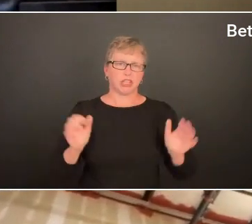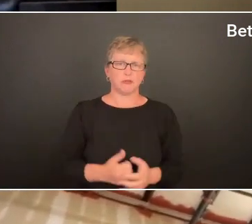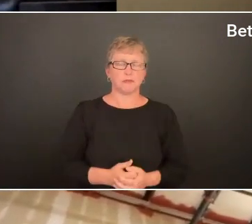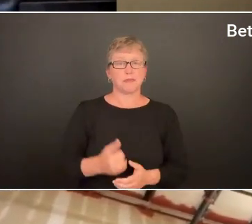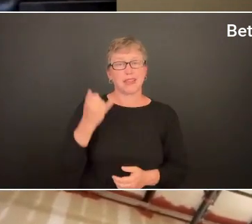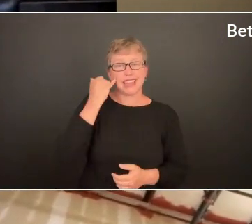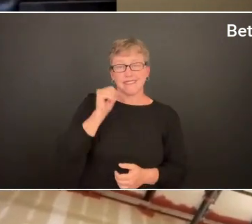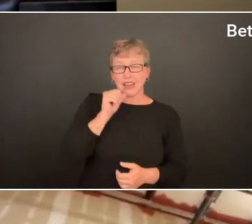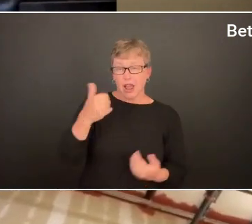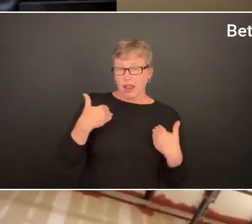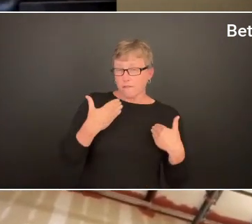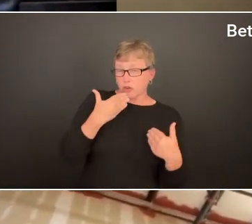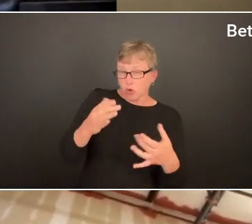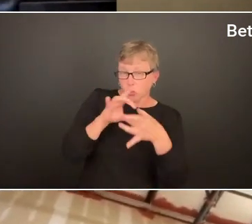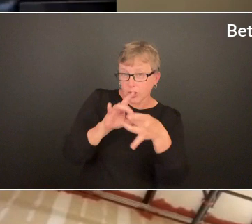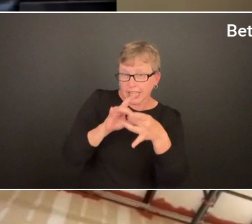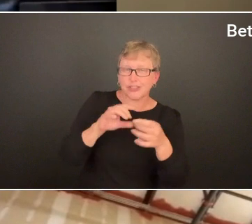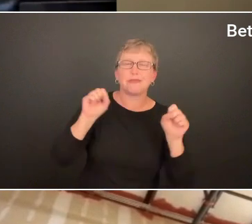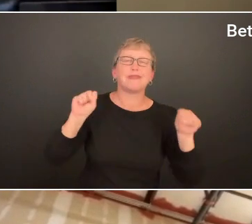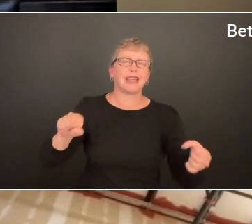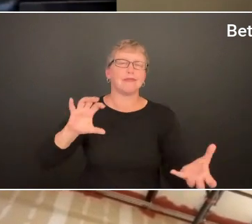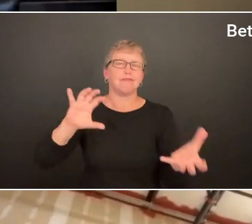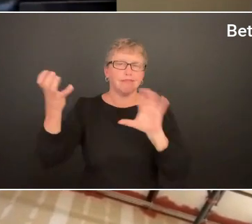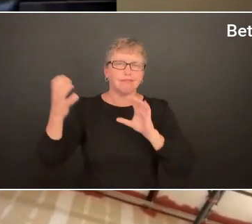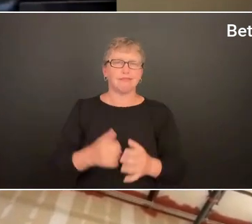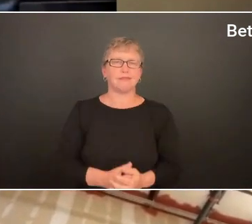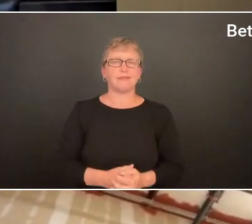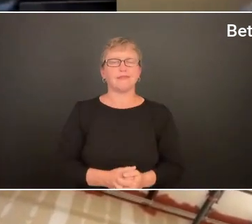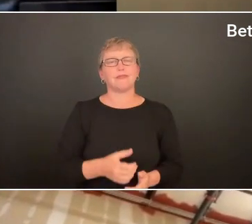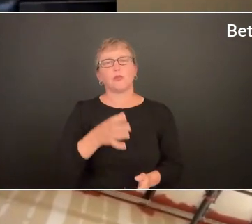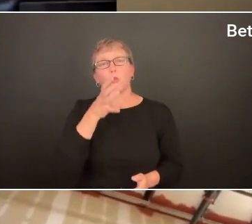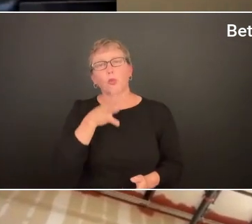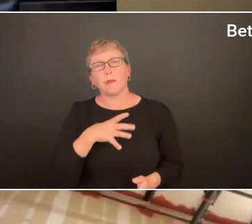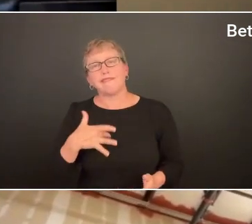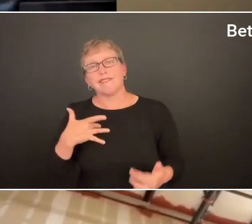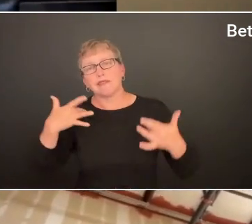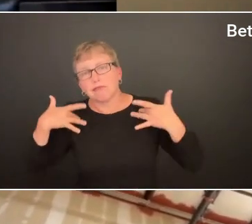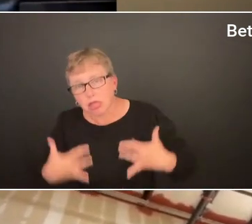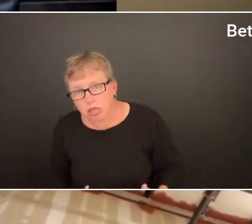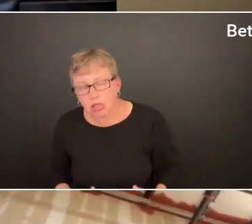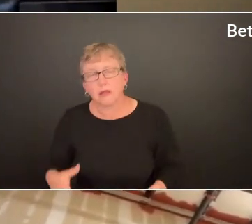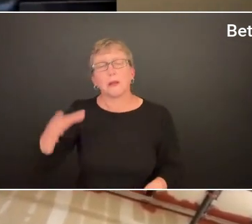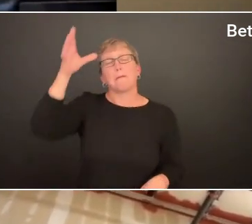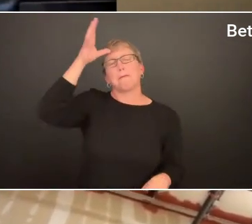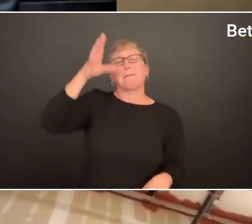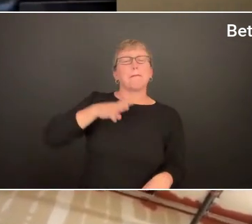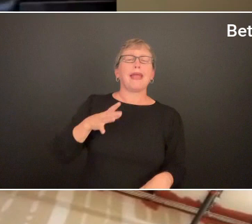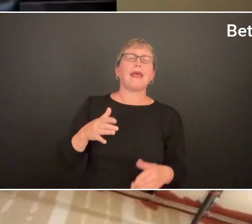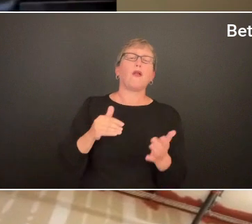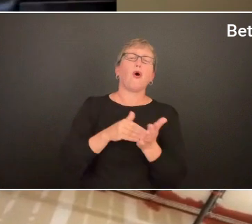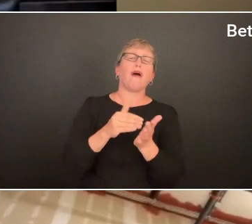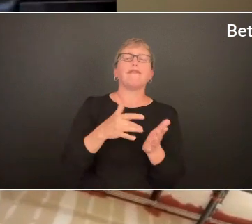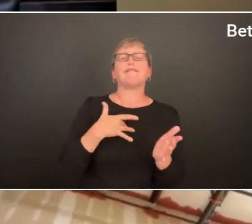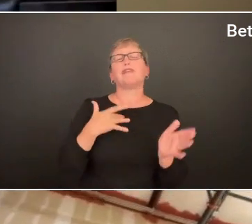something like that could be devastating to a woman where a guy's just like, all right, we'll just have sex, and it's not like that